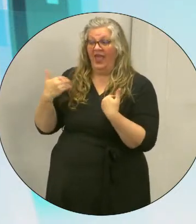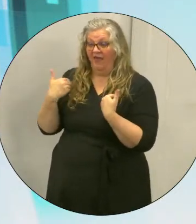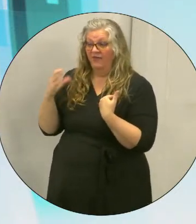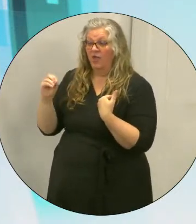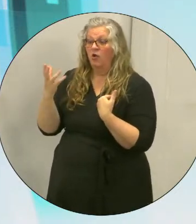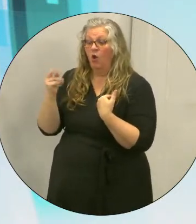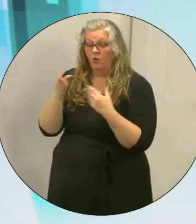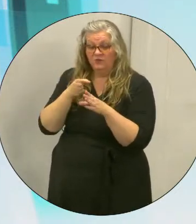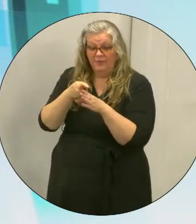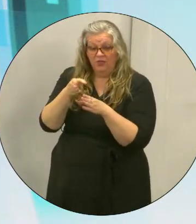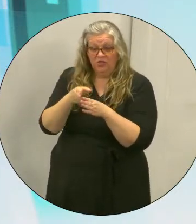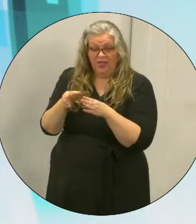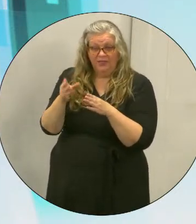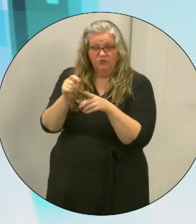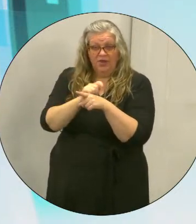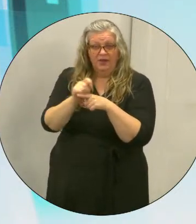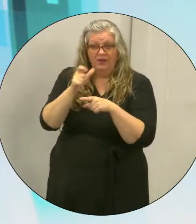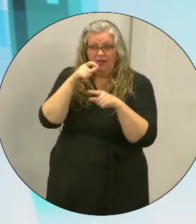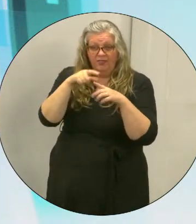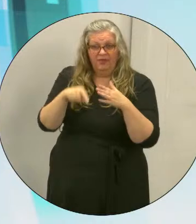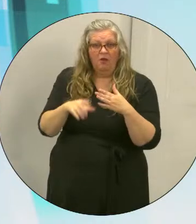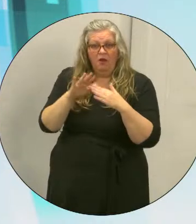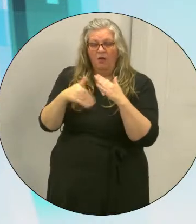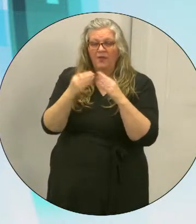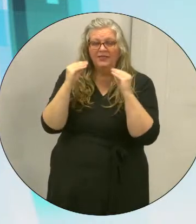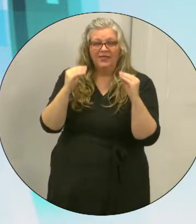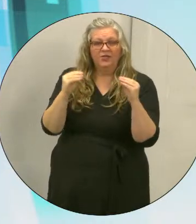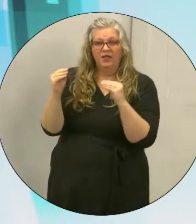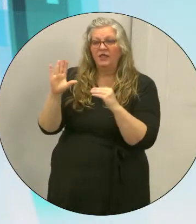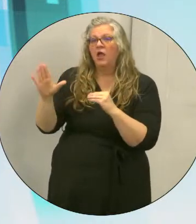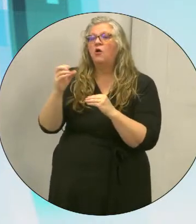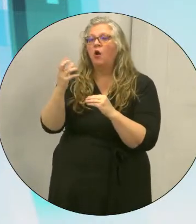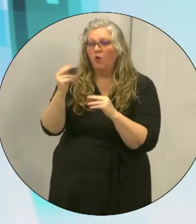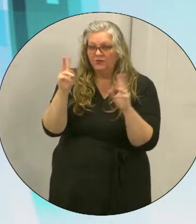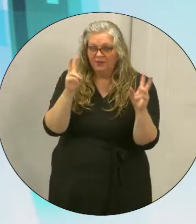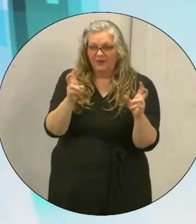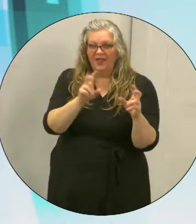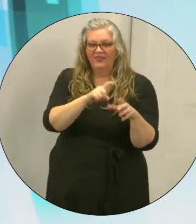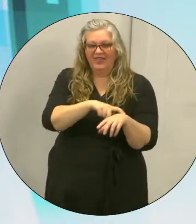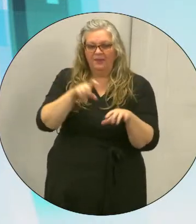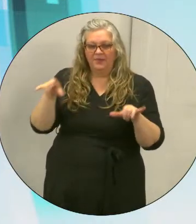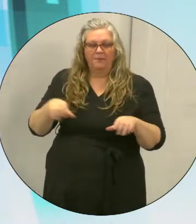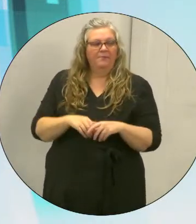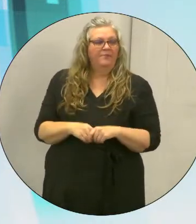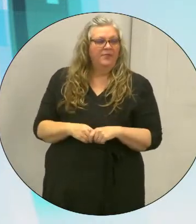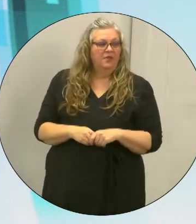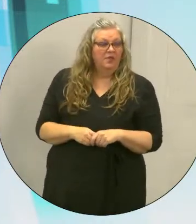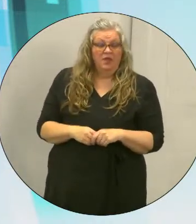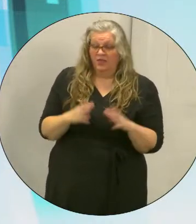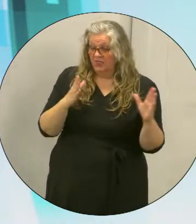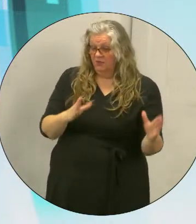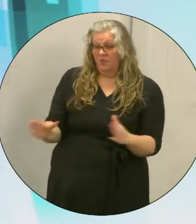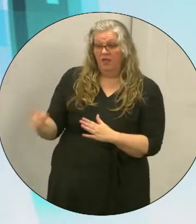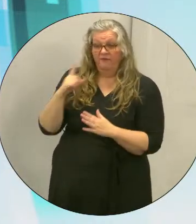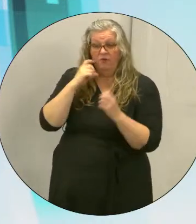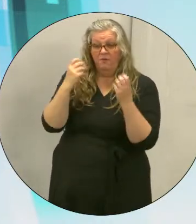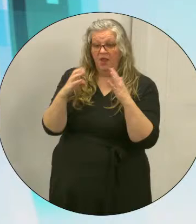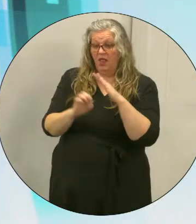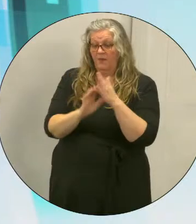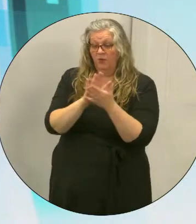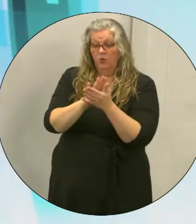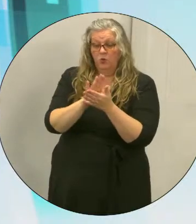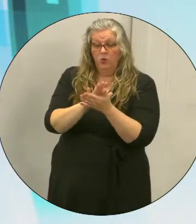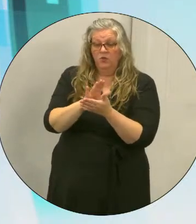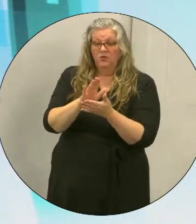their subjects, not these, all while teaching their own designated subjects at the same time. This is the current plan for many elementary schools in the